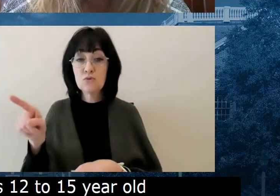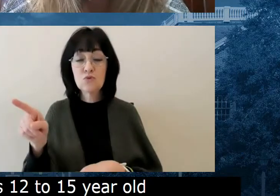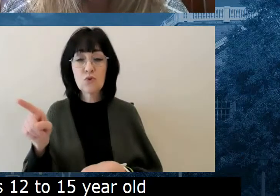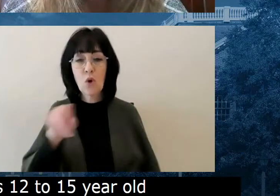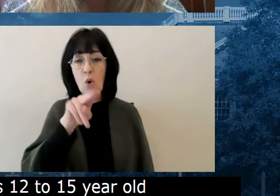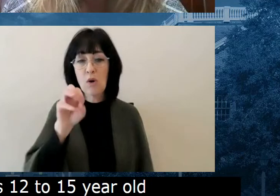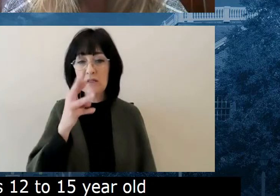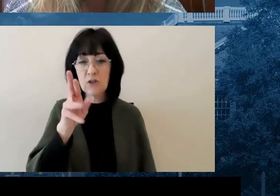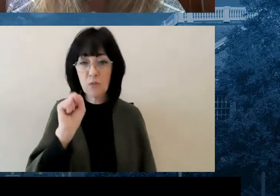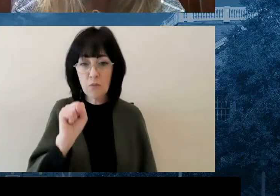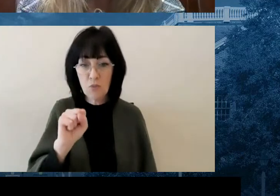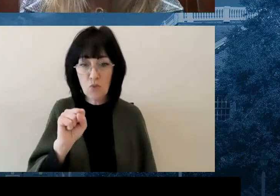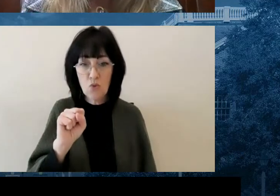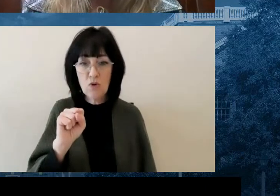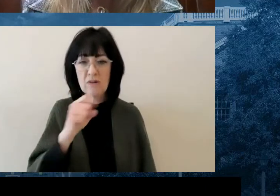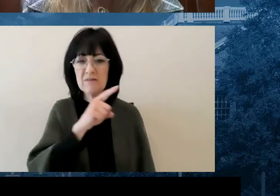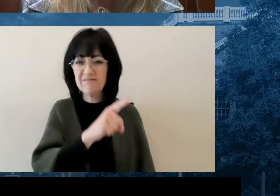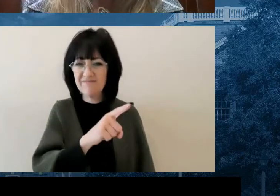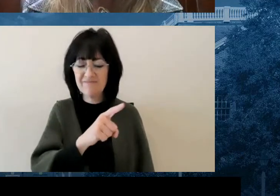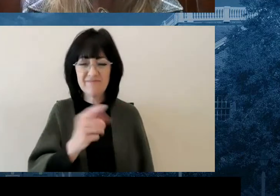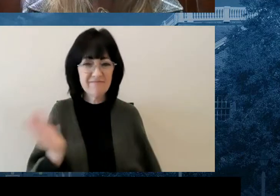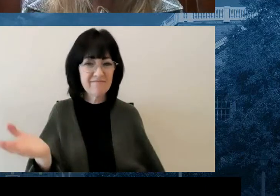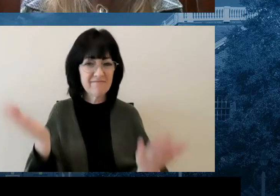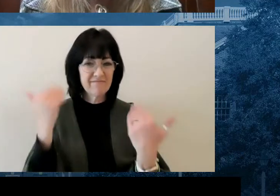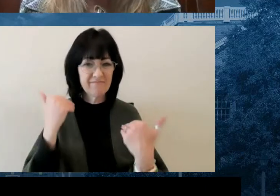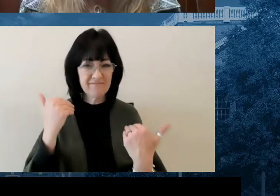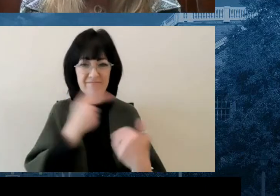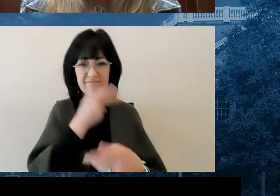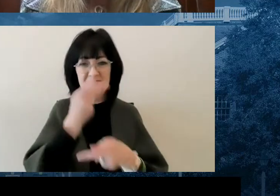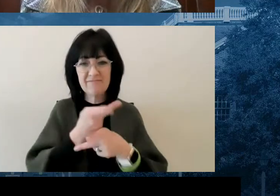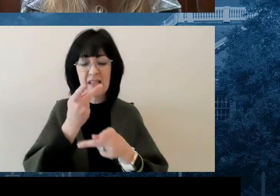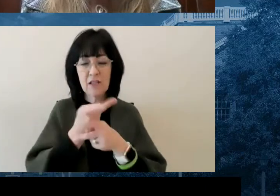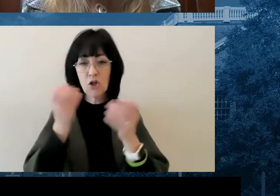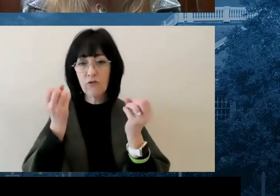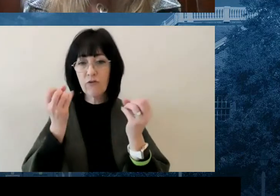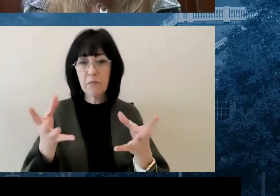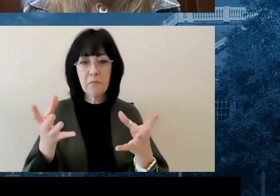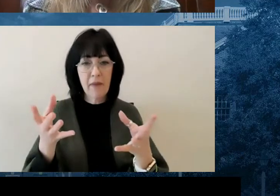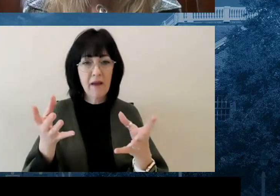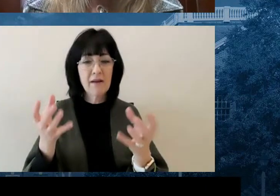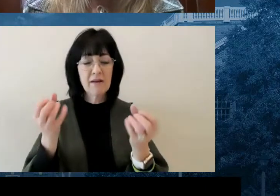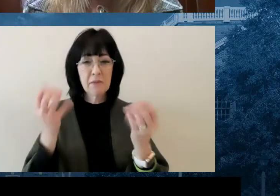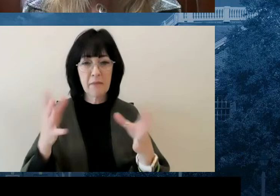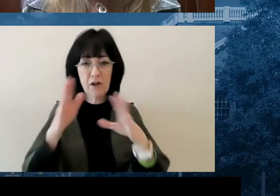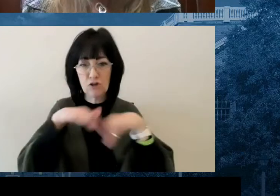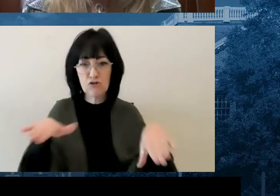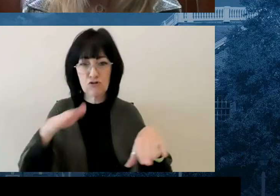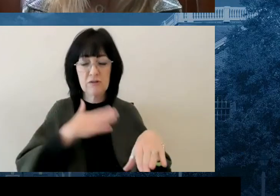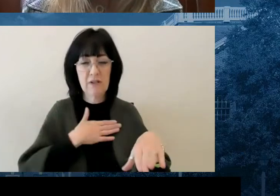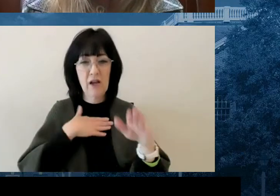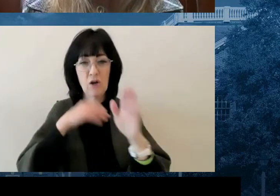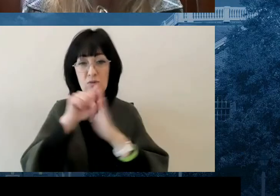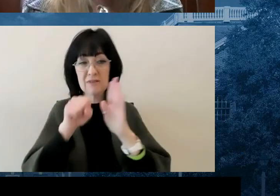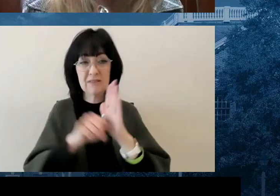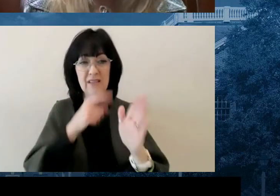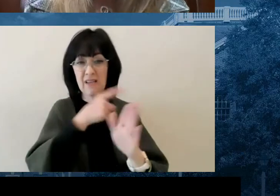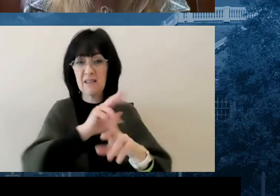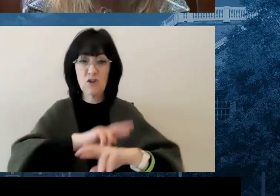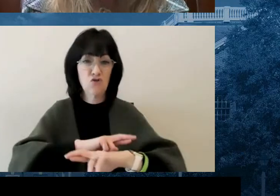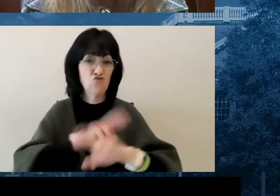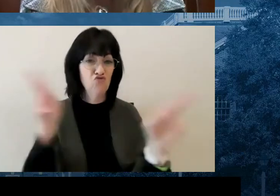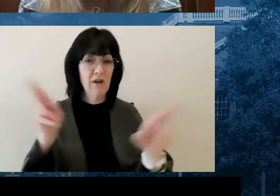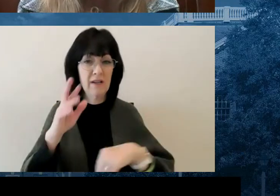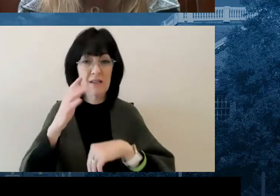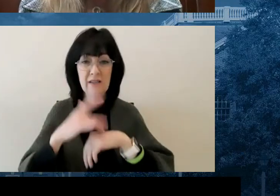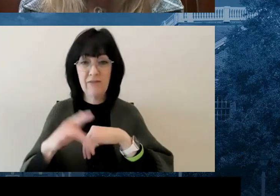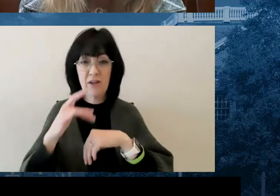Nemours serves a lot of children in this state. They're ready to go. So if you are or if you're